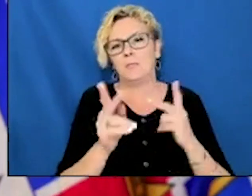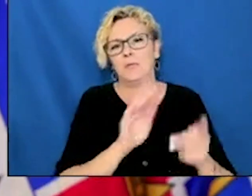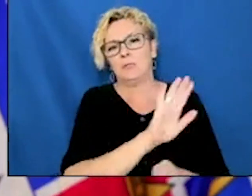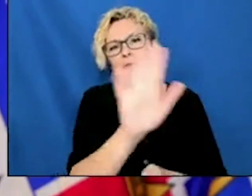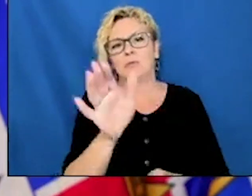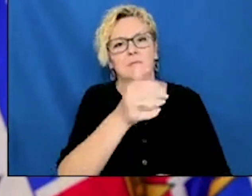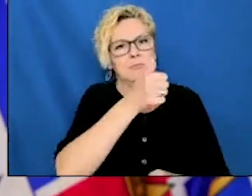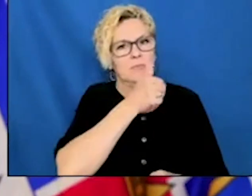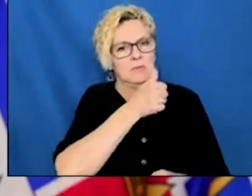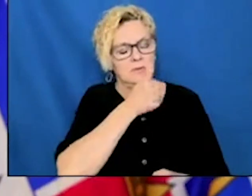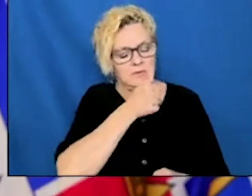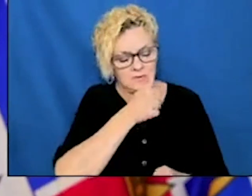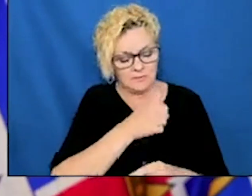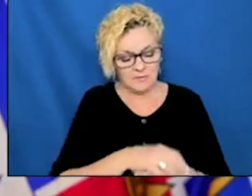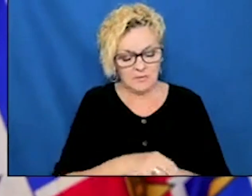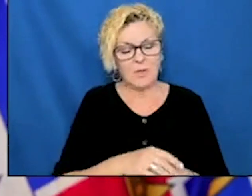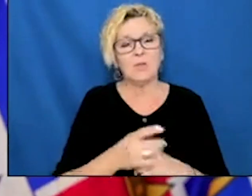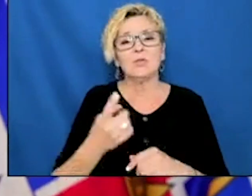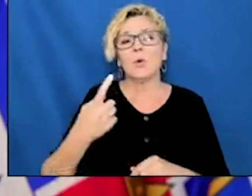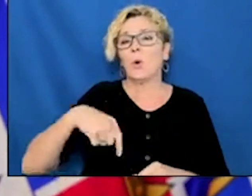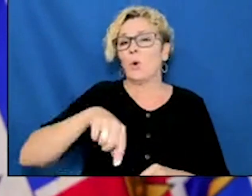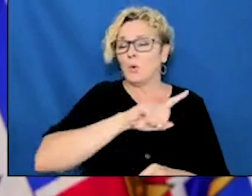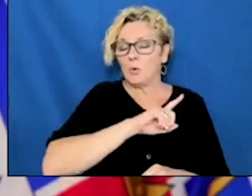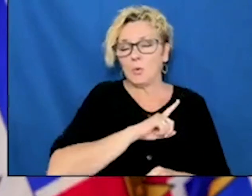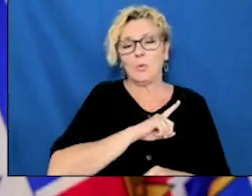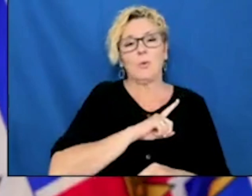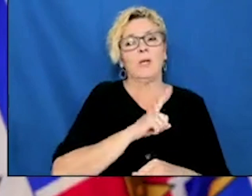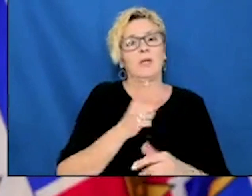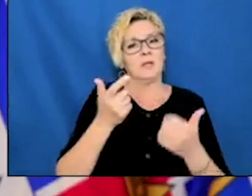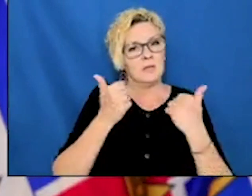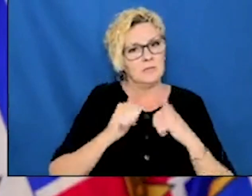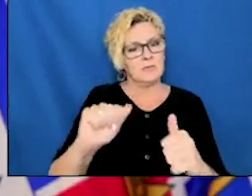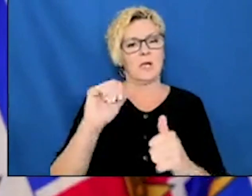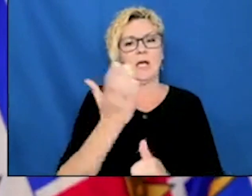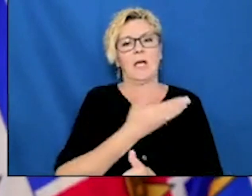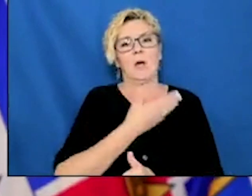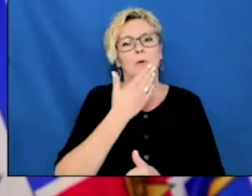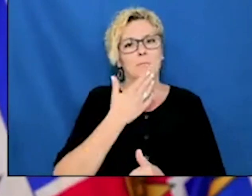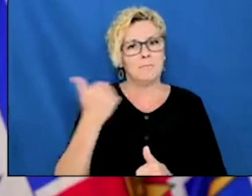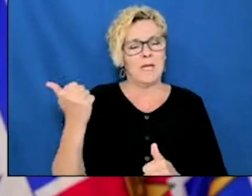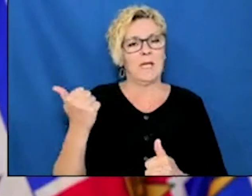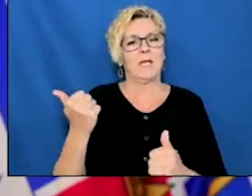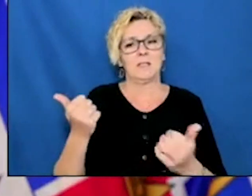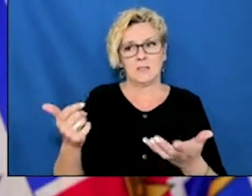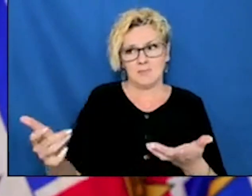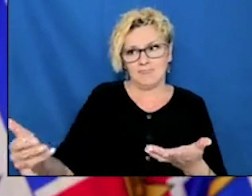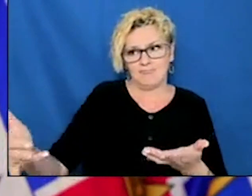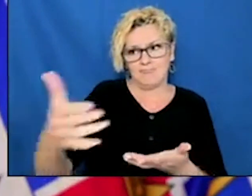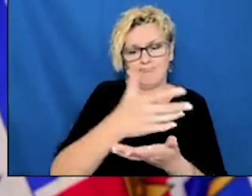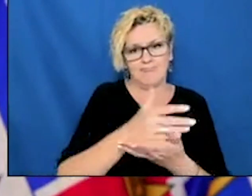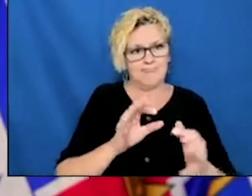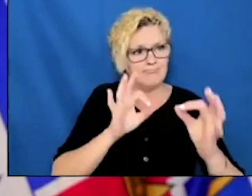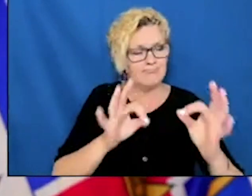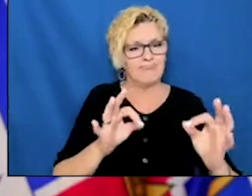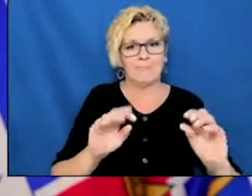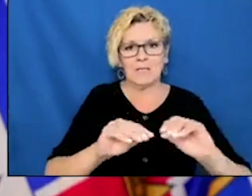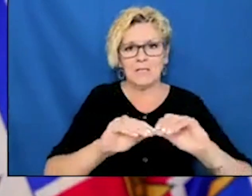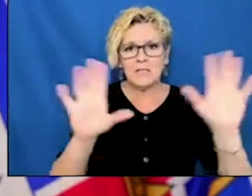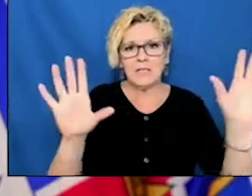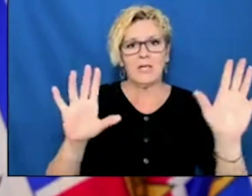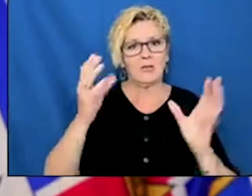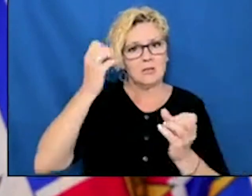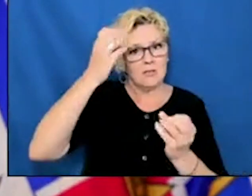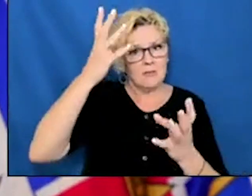the best data that we have, the public health response, identifying and stopping chains of transmission in our